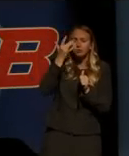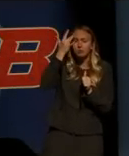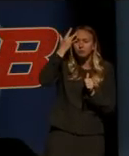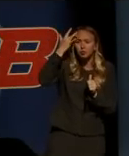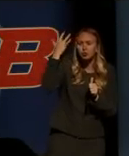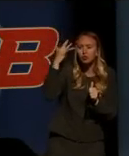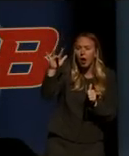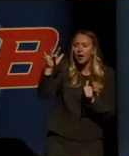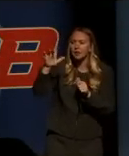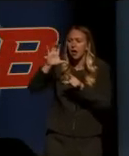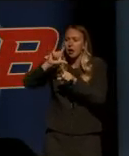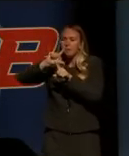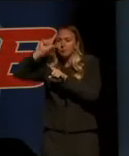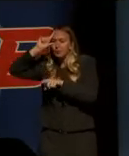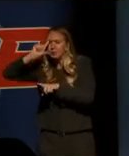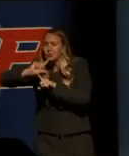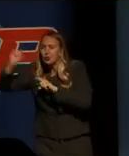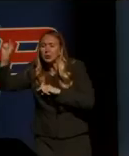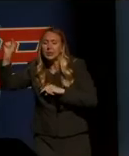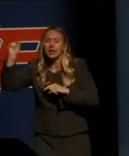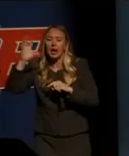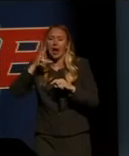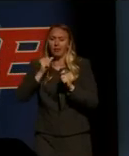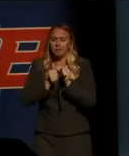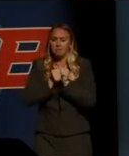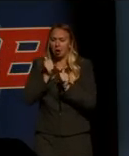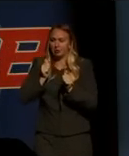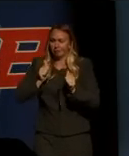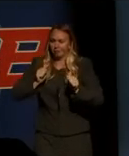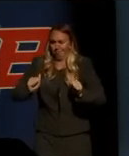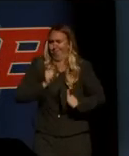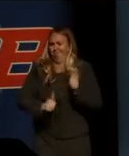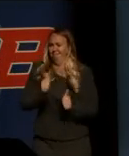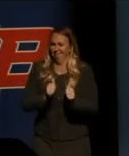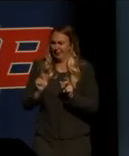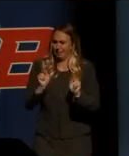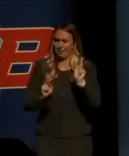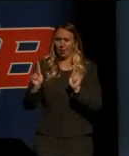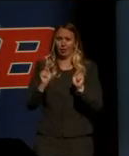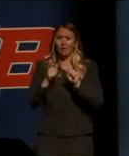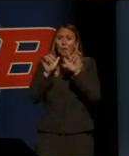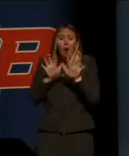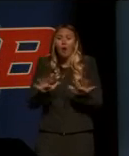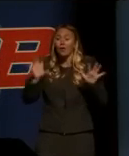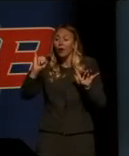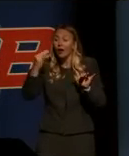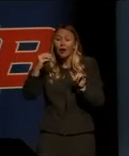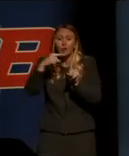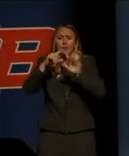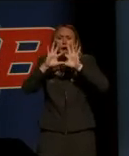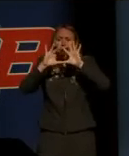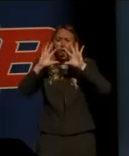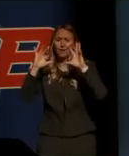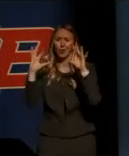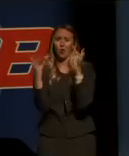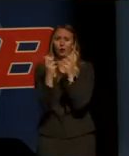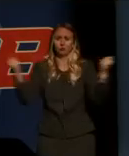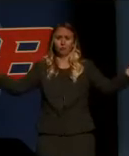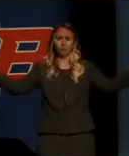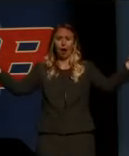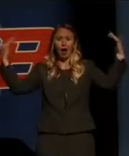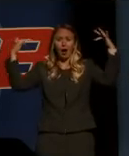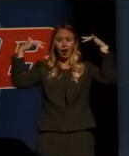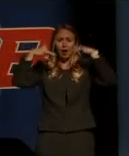right? From across Idaho and around the world, centered around a culture of innovation.